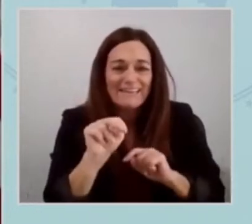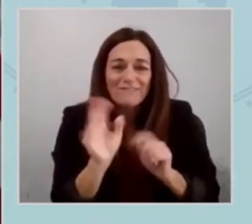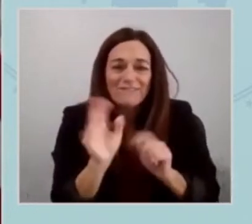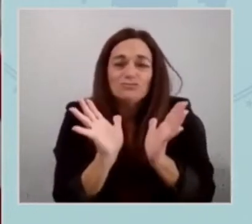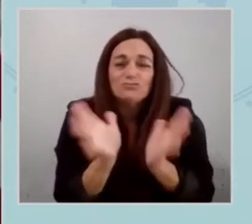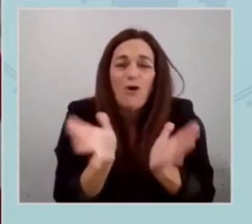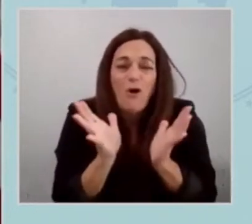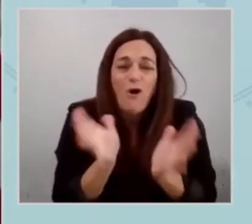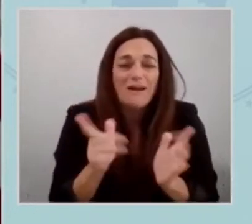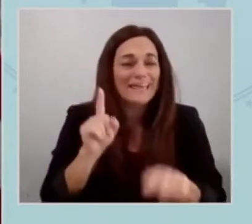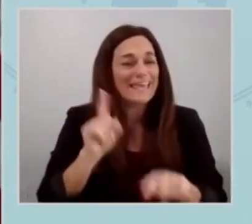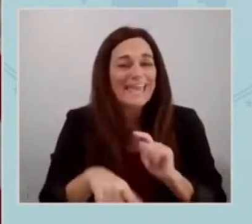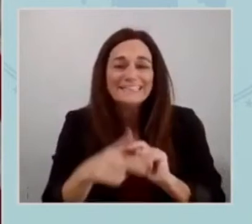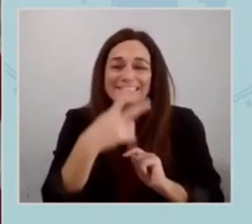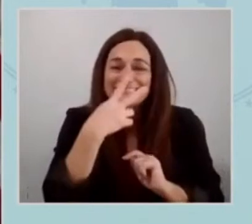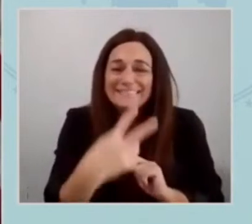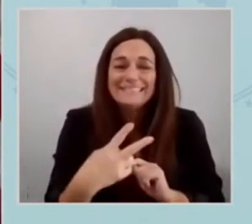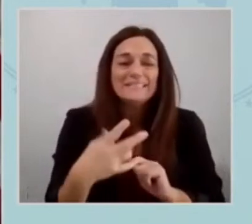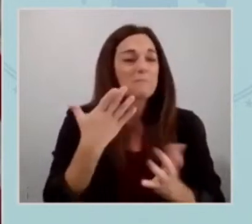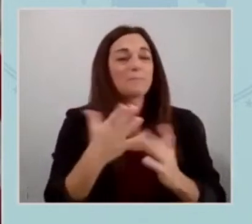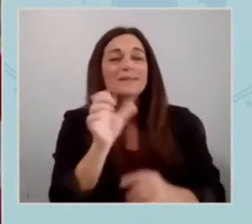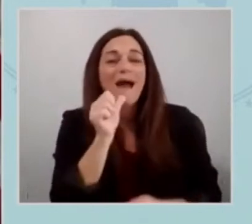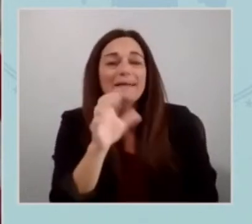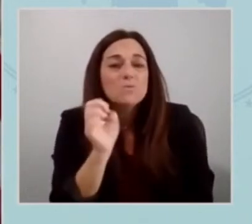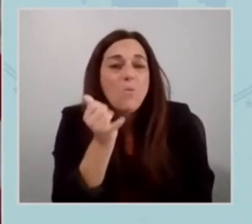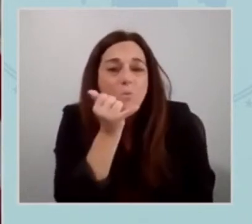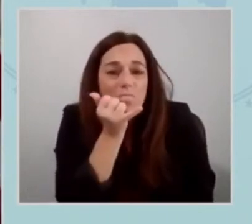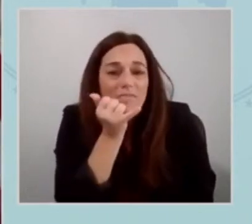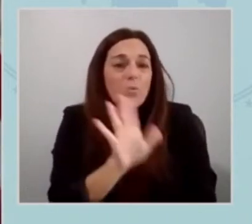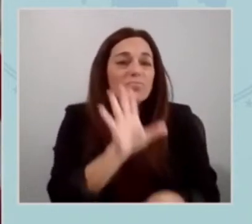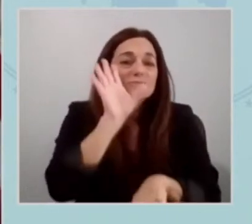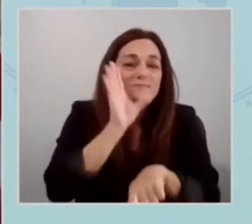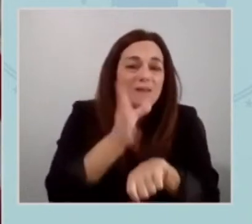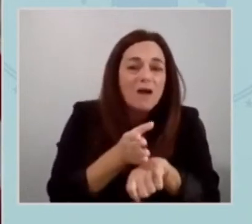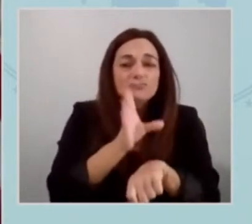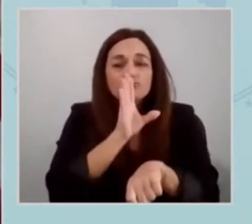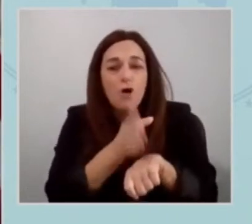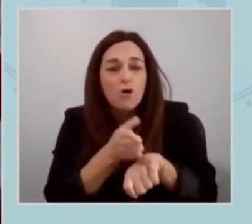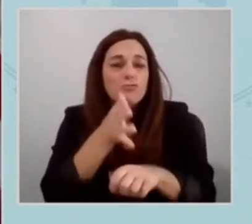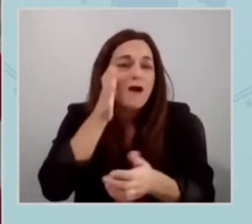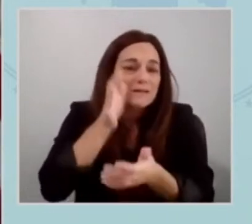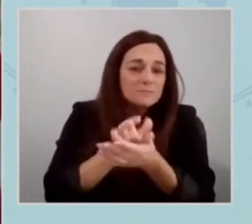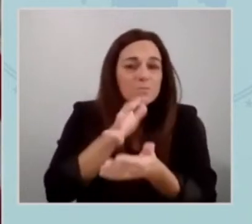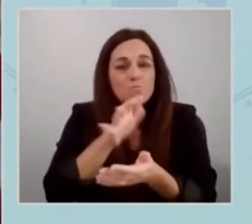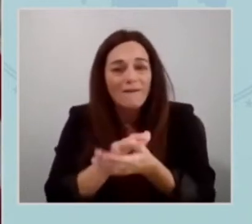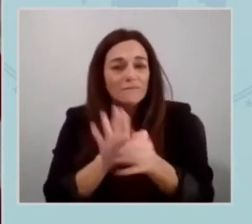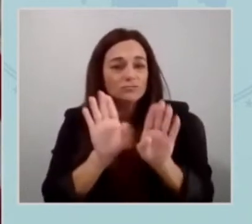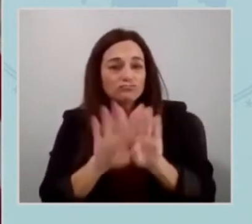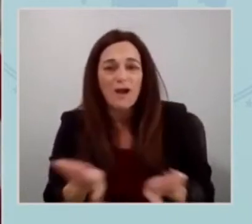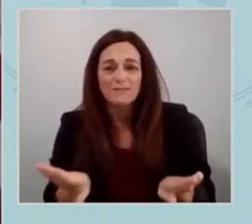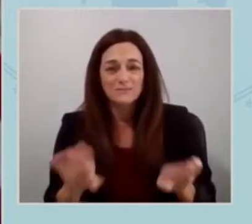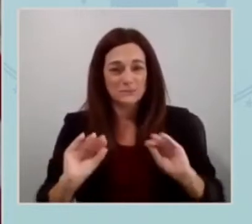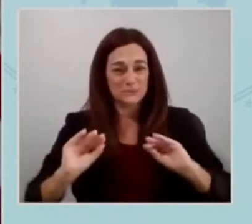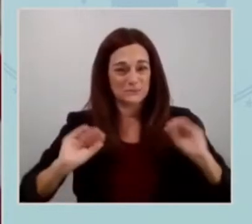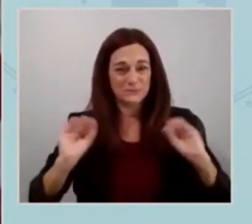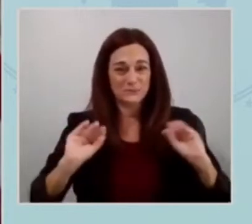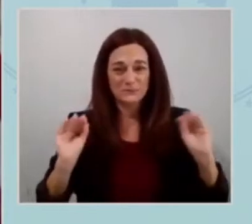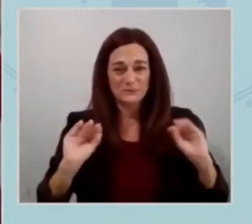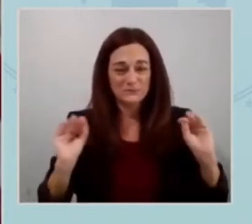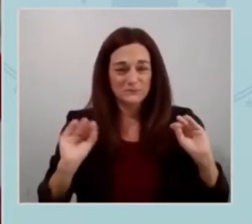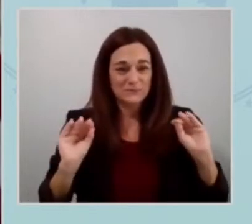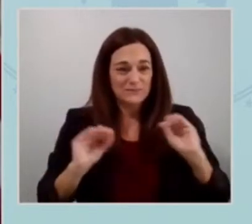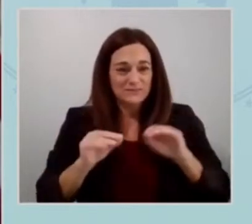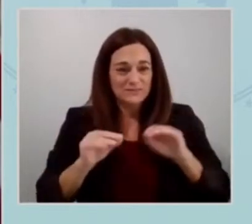that woman or man can't even talk to, can't see, they may hold a phone, their son, their daughter,